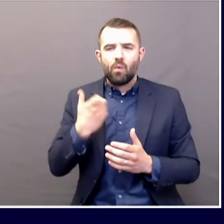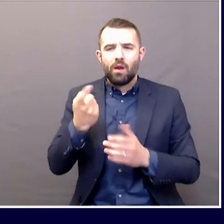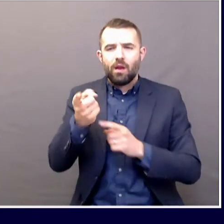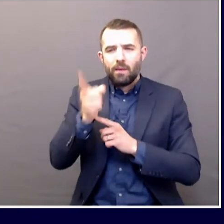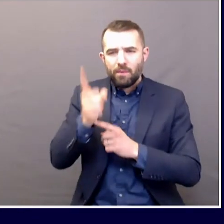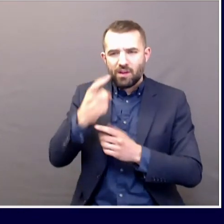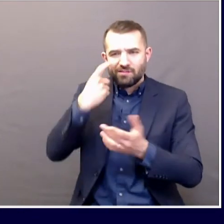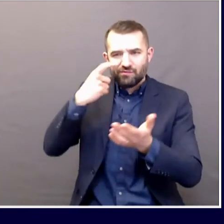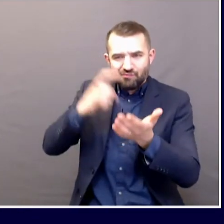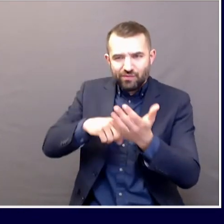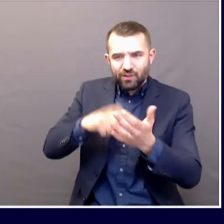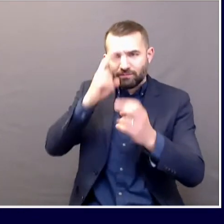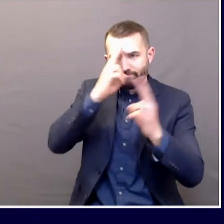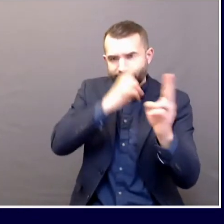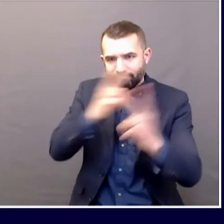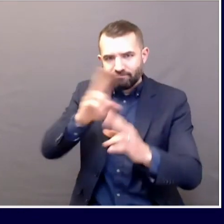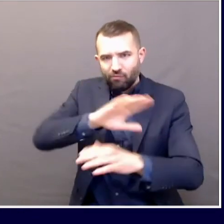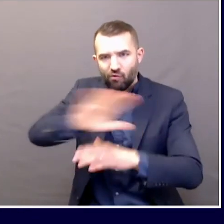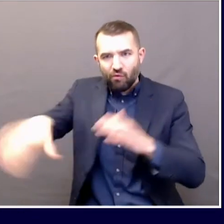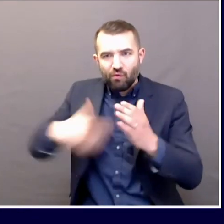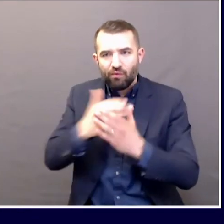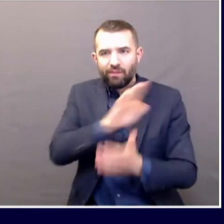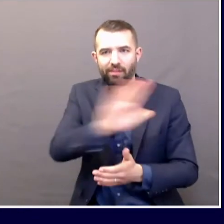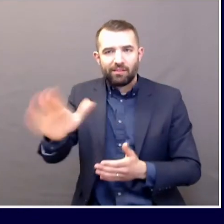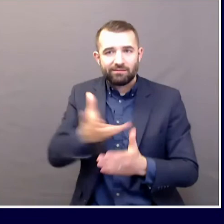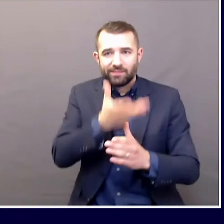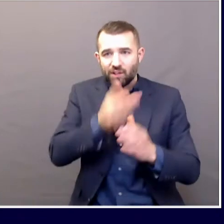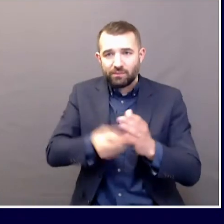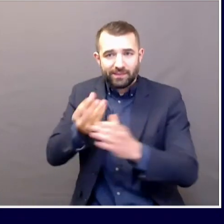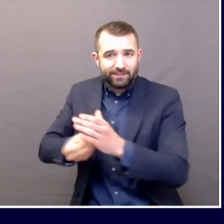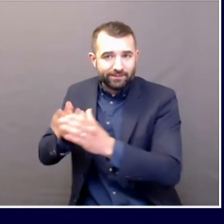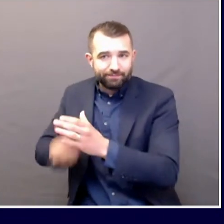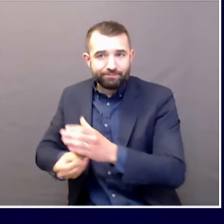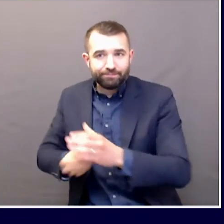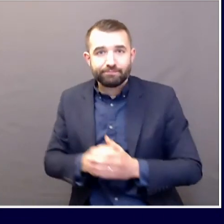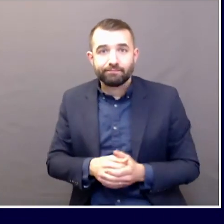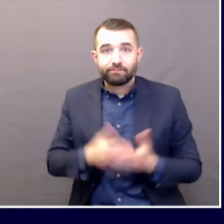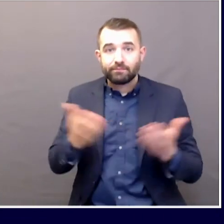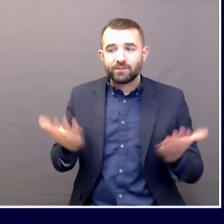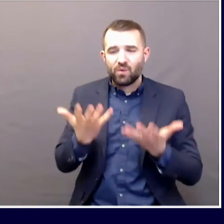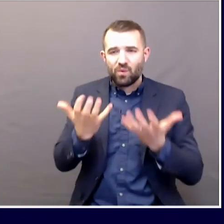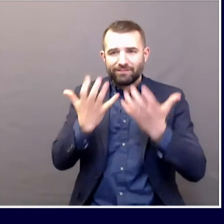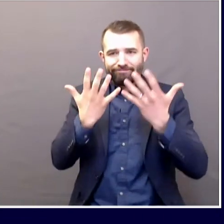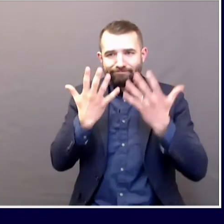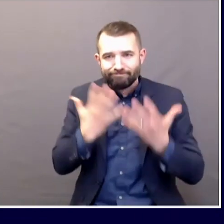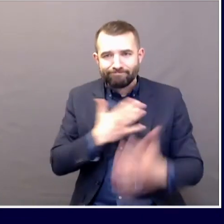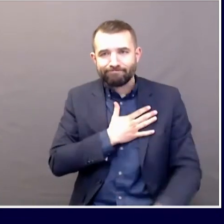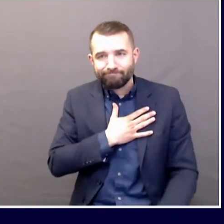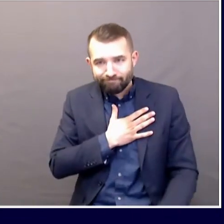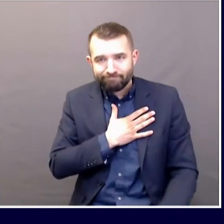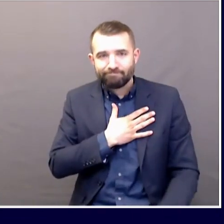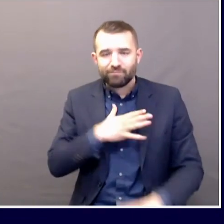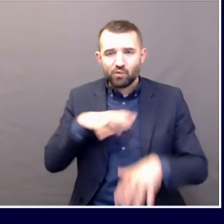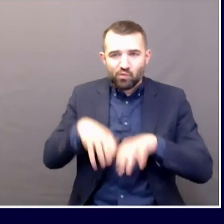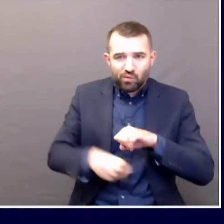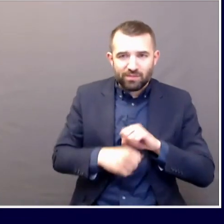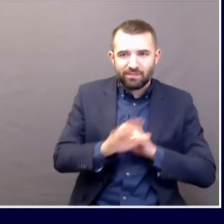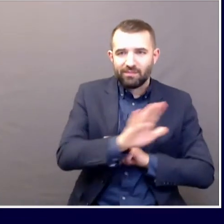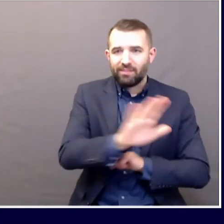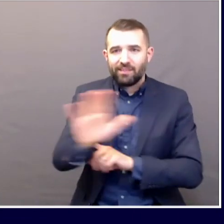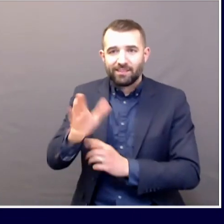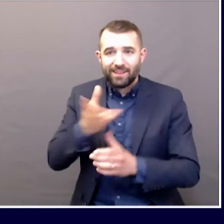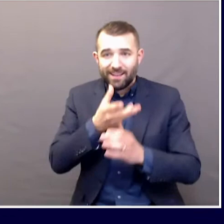lives lost. We collectively mourn all of these losses of these valued members of Maine's